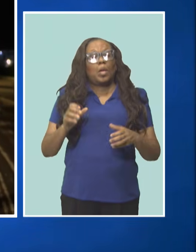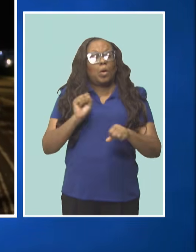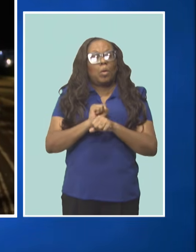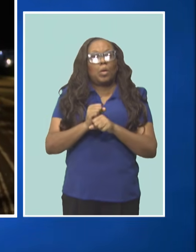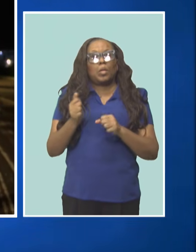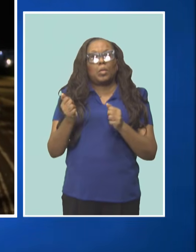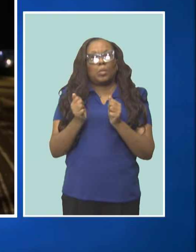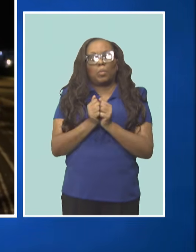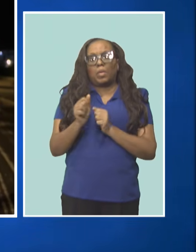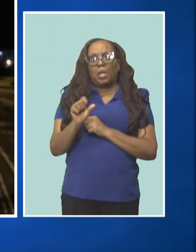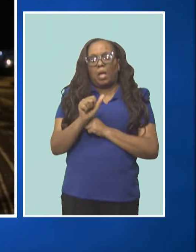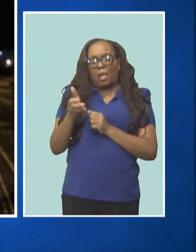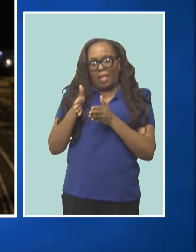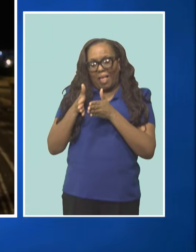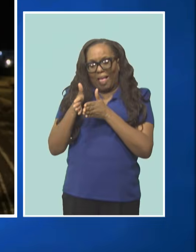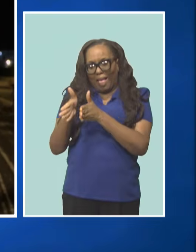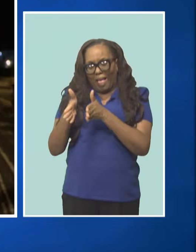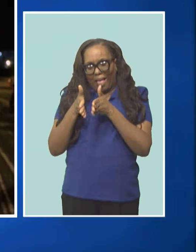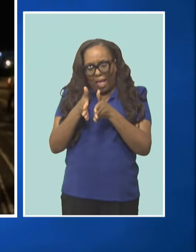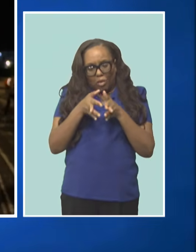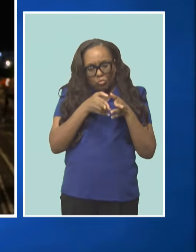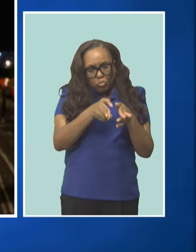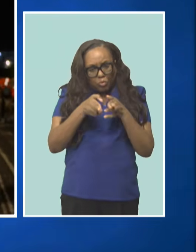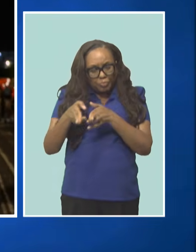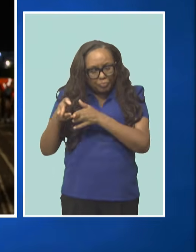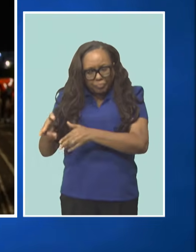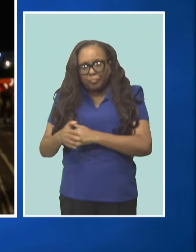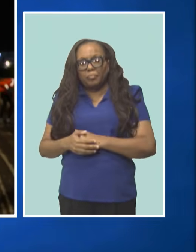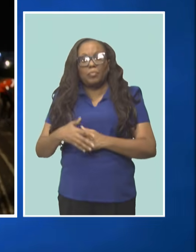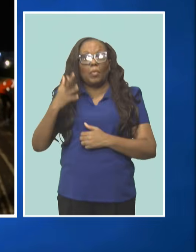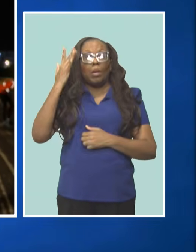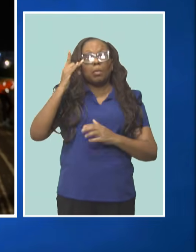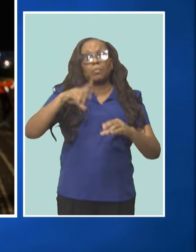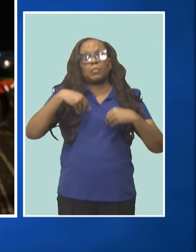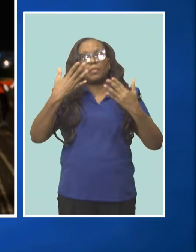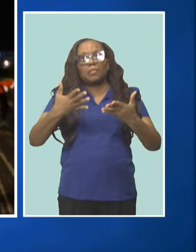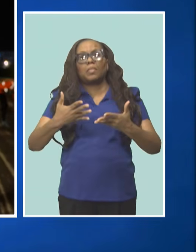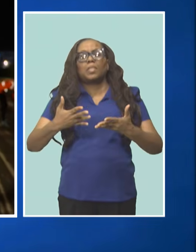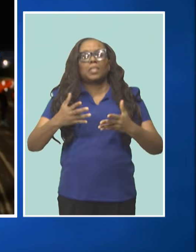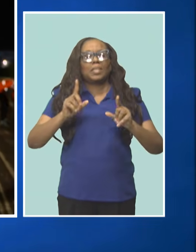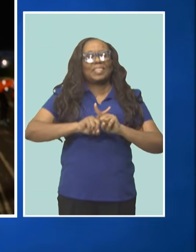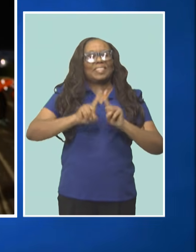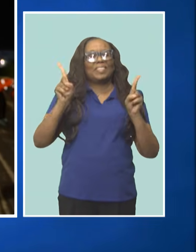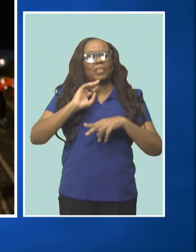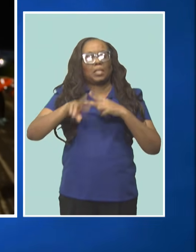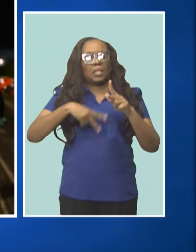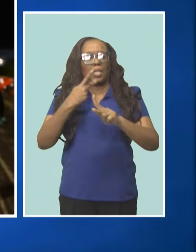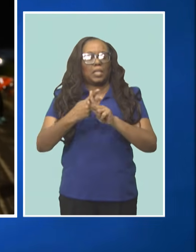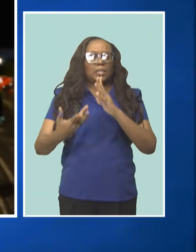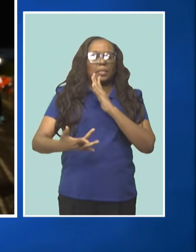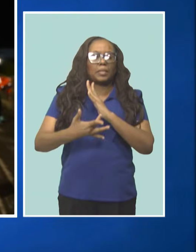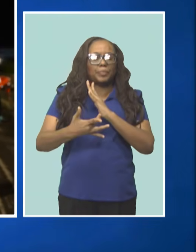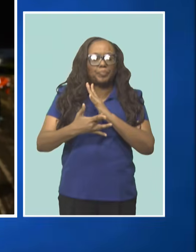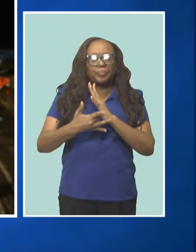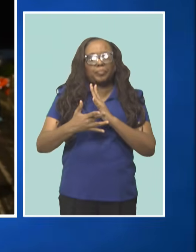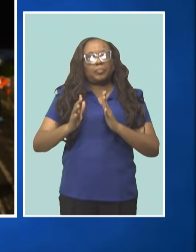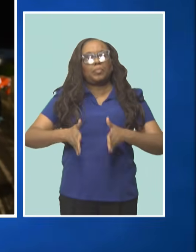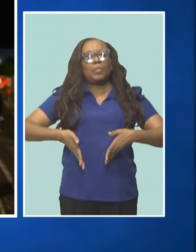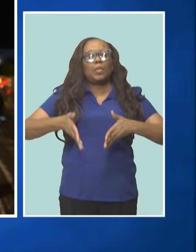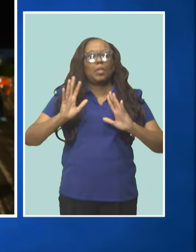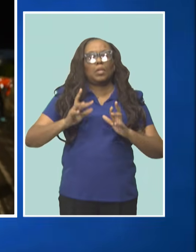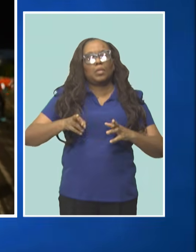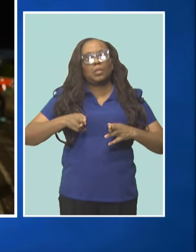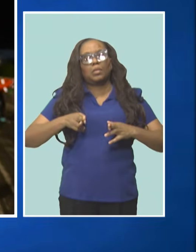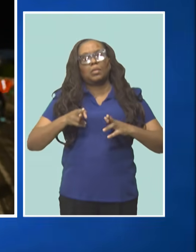roller compacted concrete across the country, again to provide a different type of technology to allow the roads to be